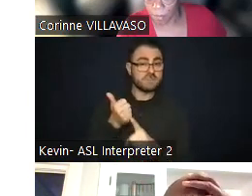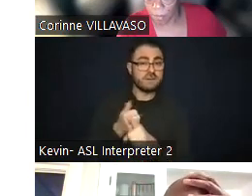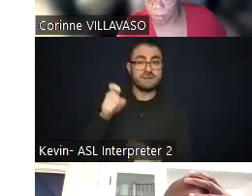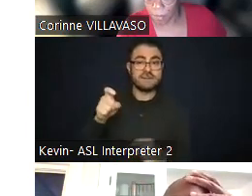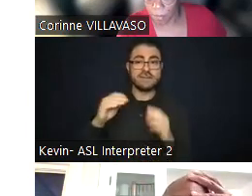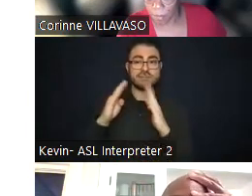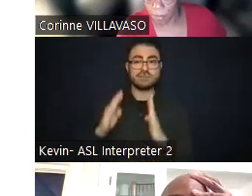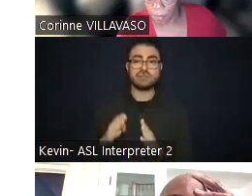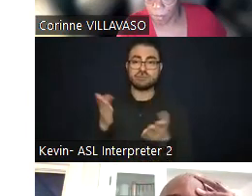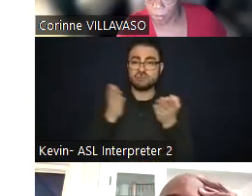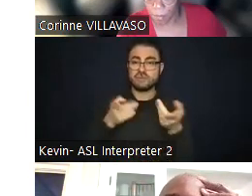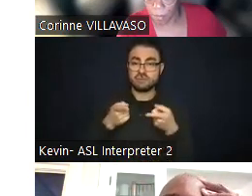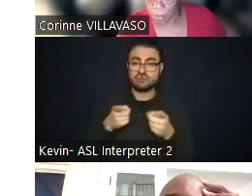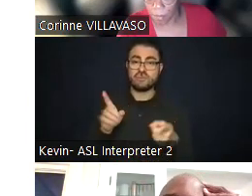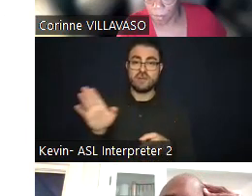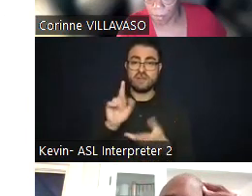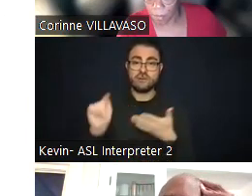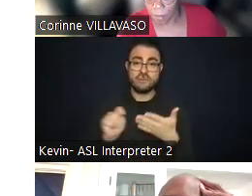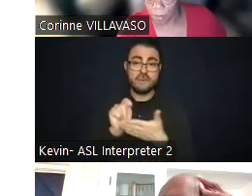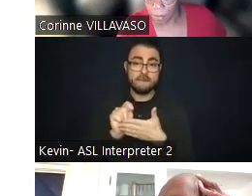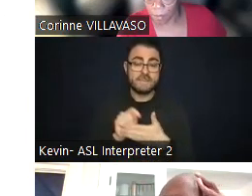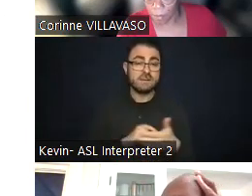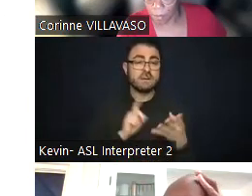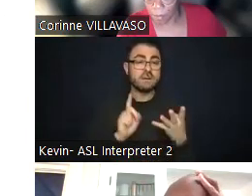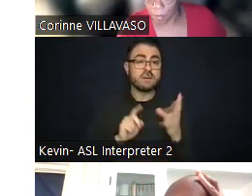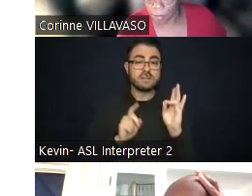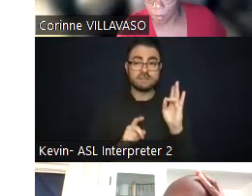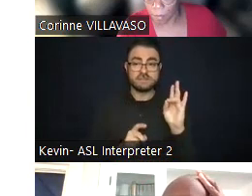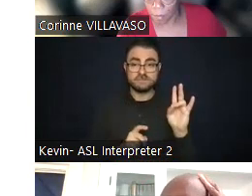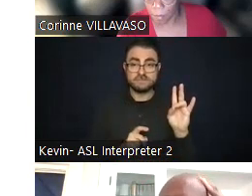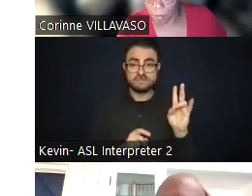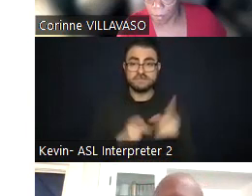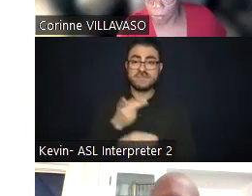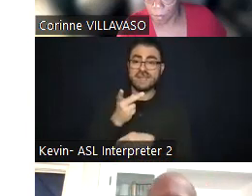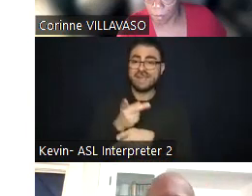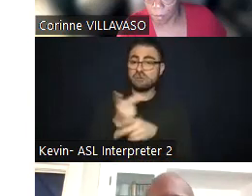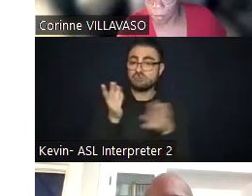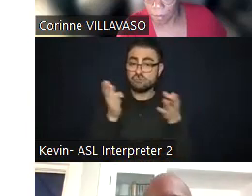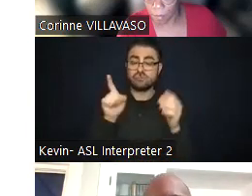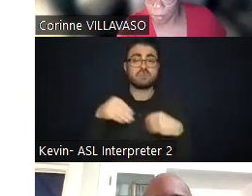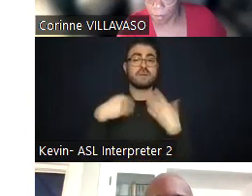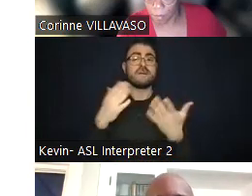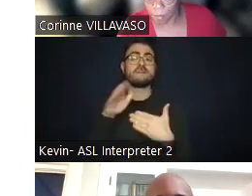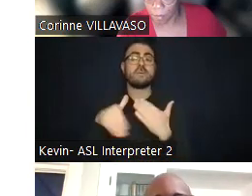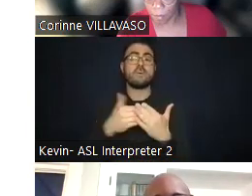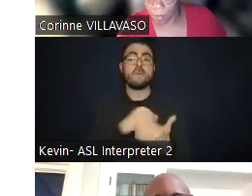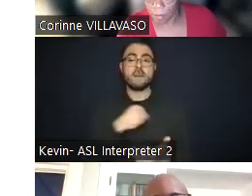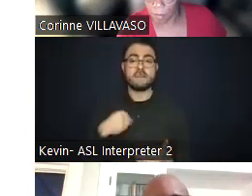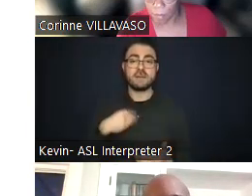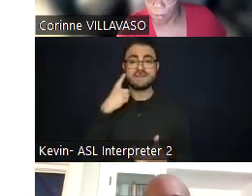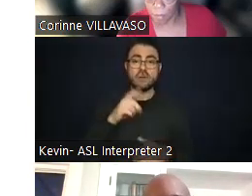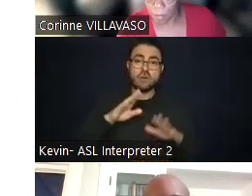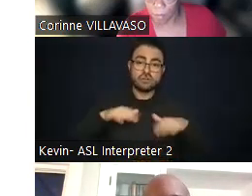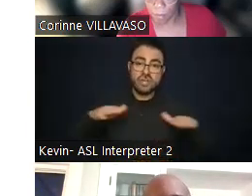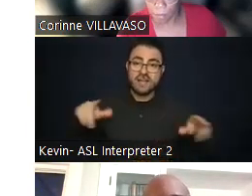service. And subpoint seven, care services shall be provided for all members for child, adult,